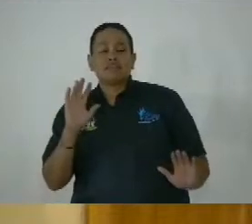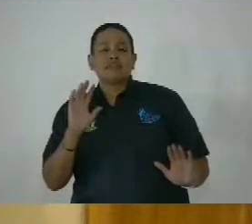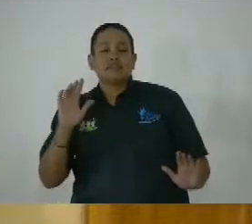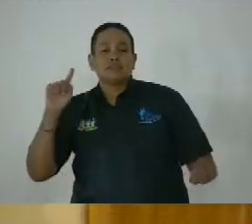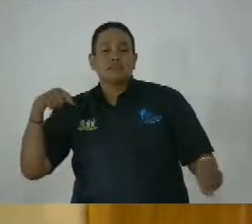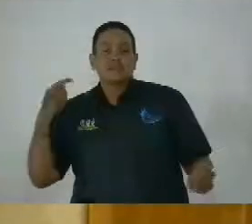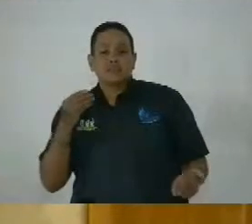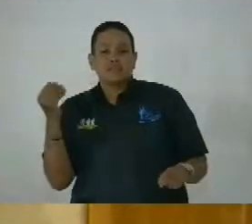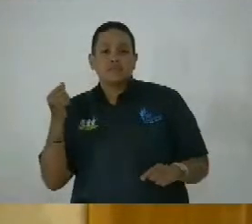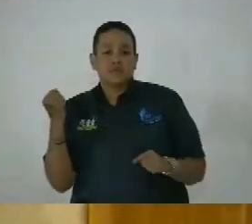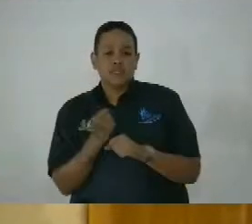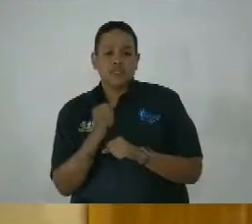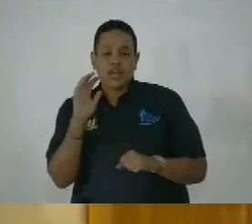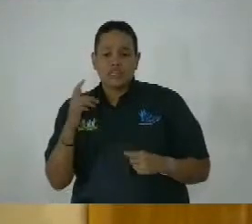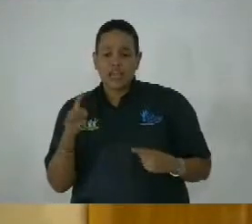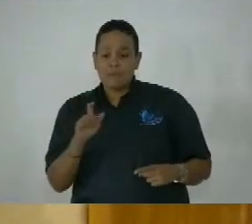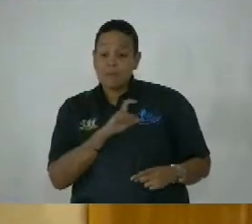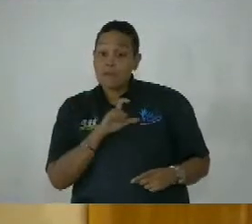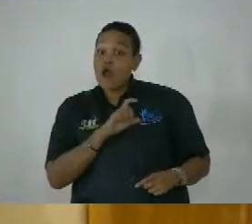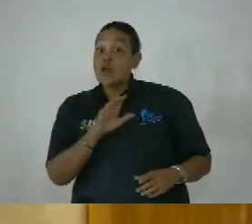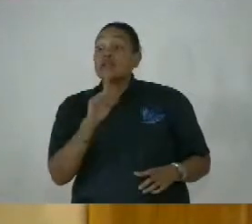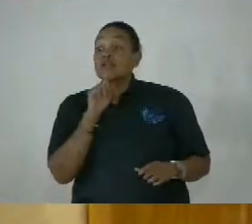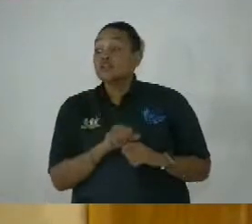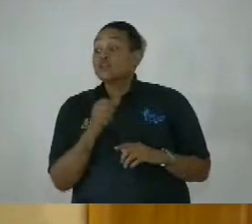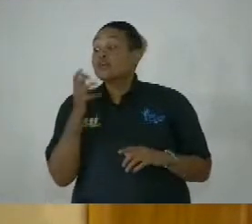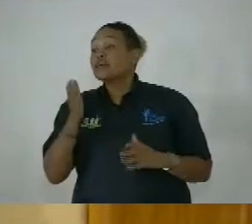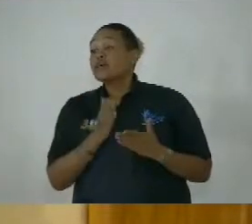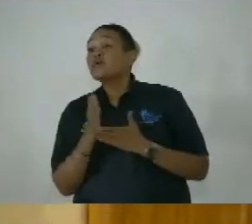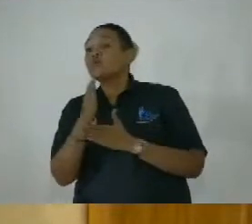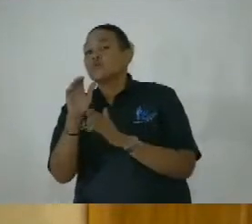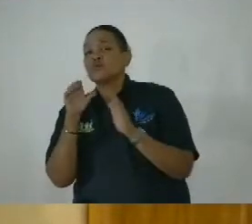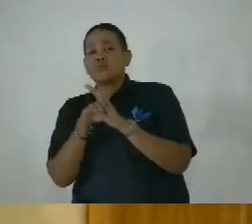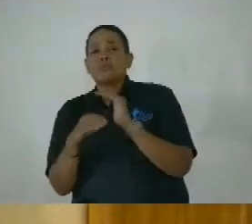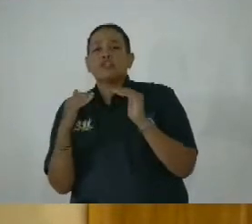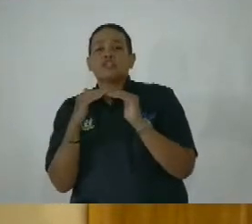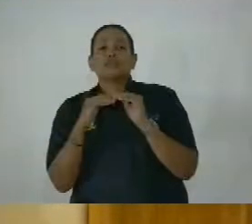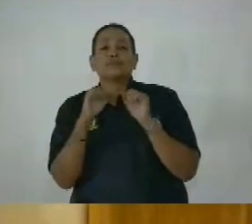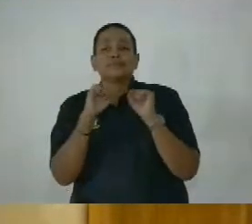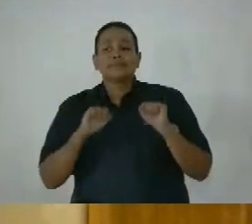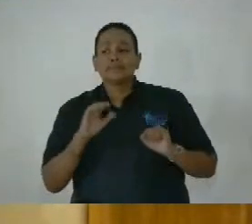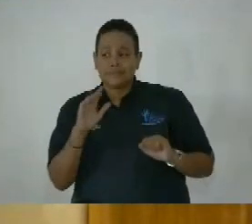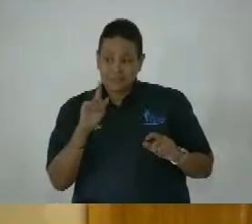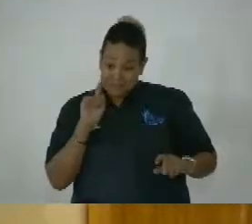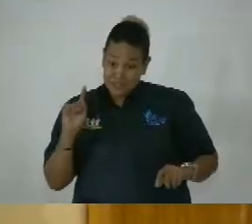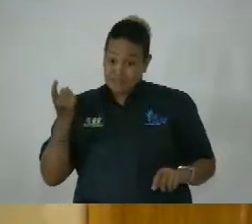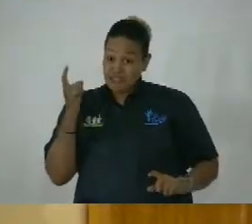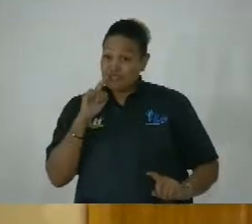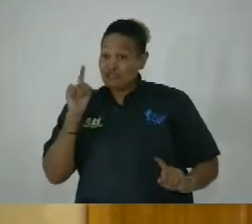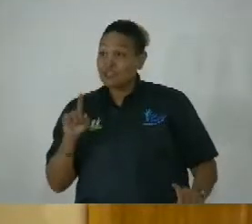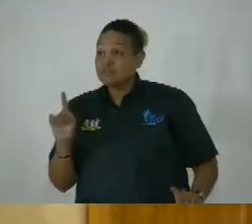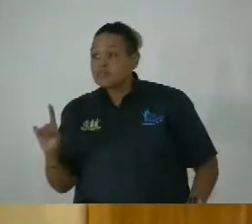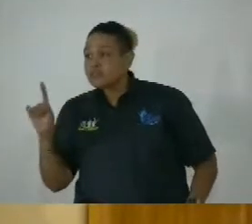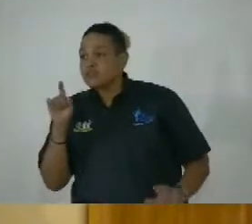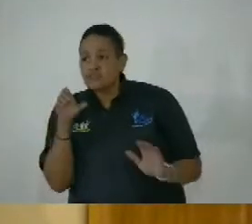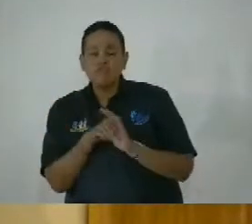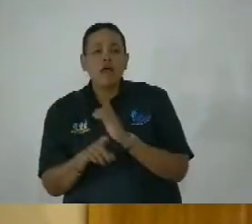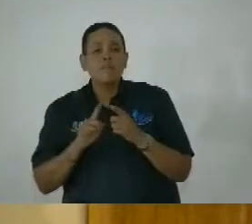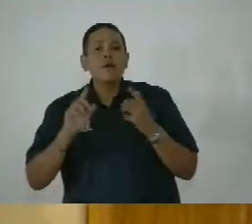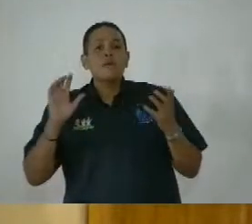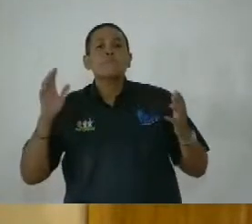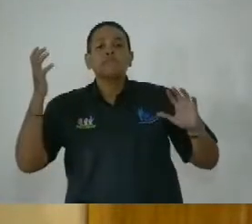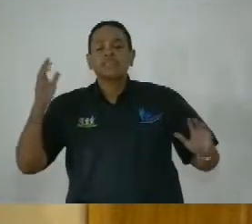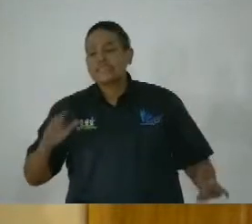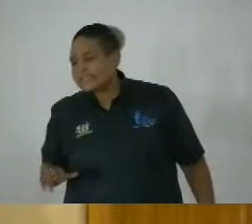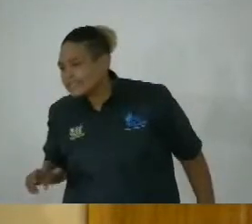few years. The police are the gateway to our criminal justice system. As first responders to crime and disorder,